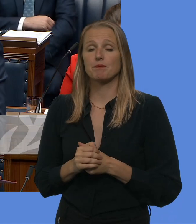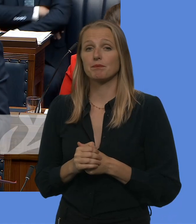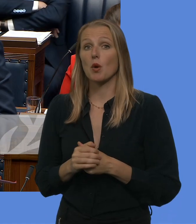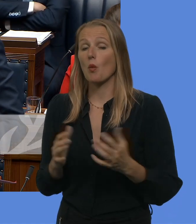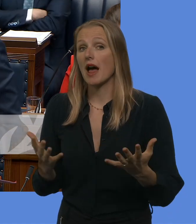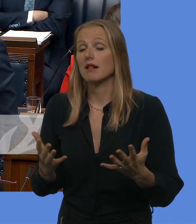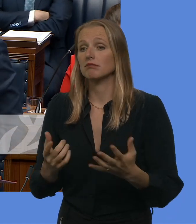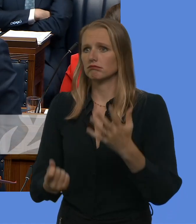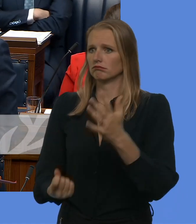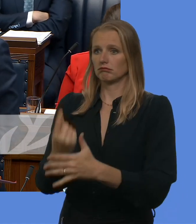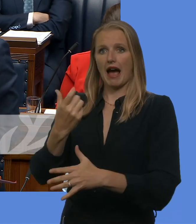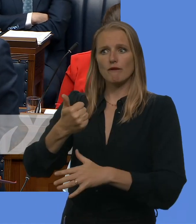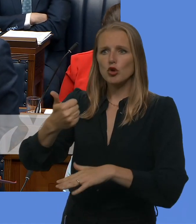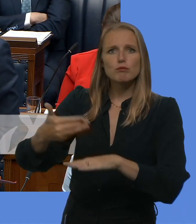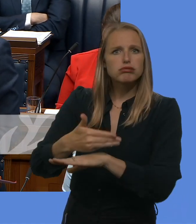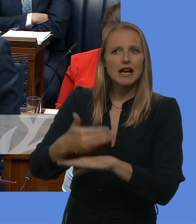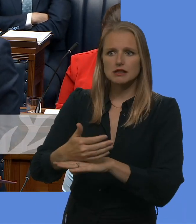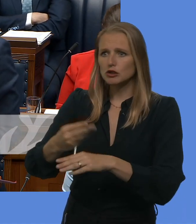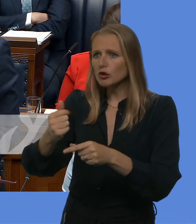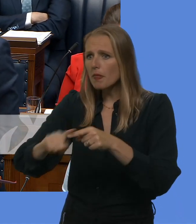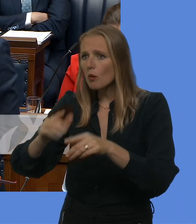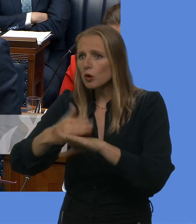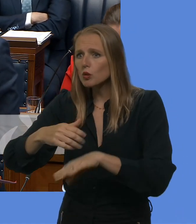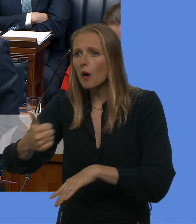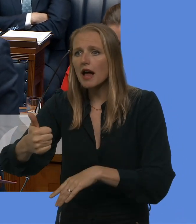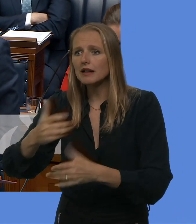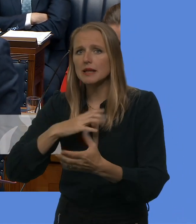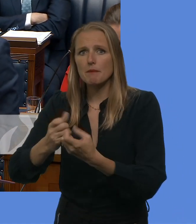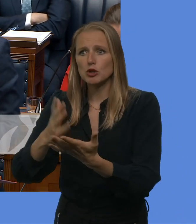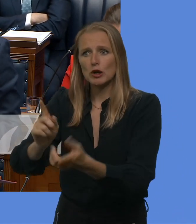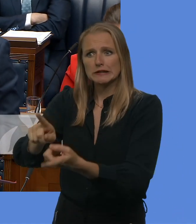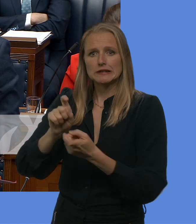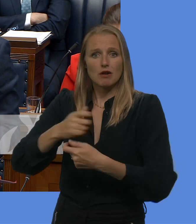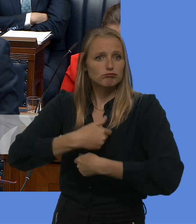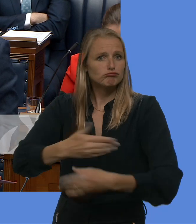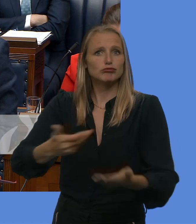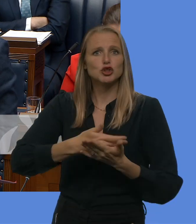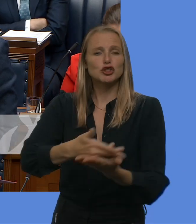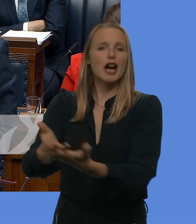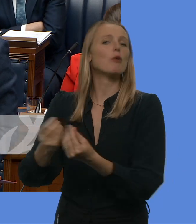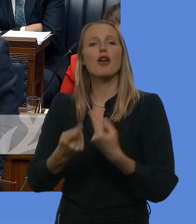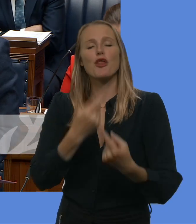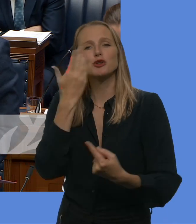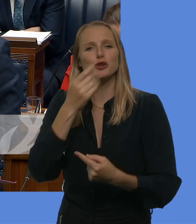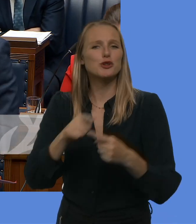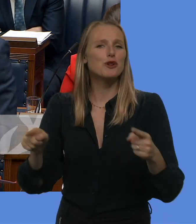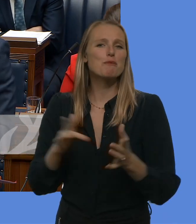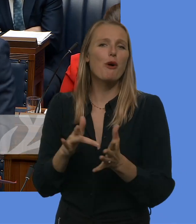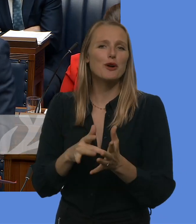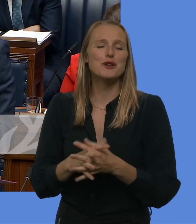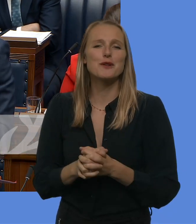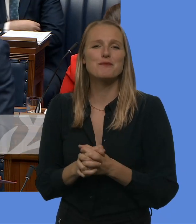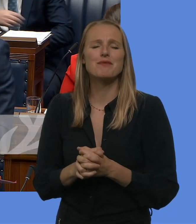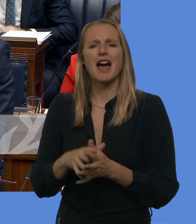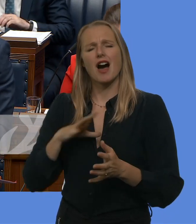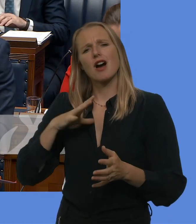need to make sure we disseminate that, that is something that, of course, we will want to do and facilitate. I've outlined